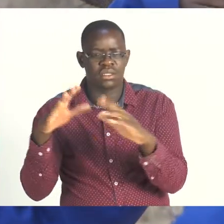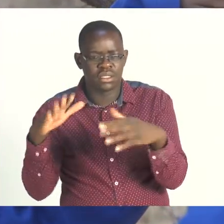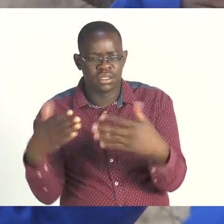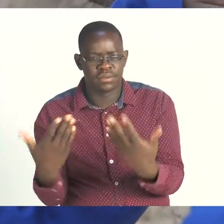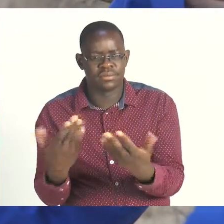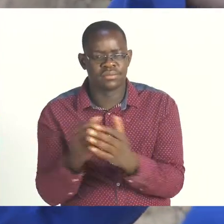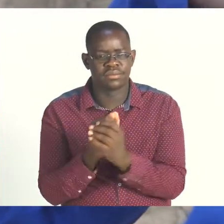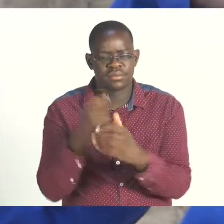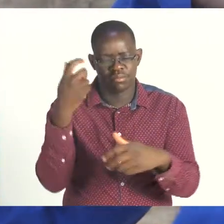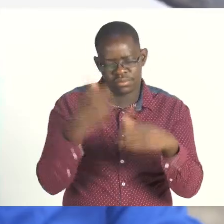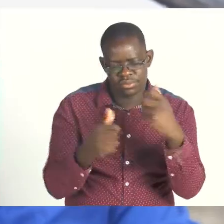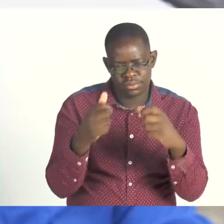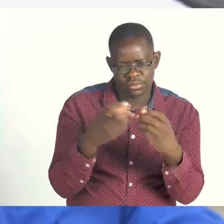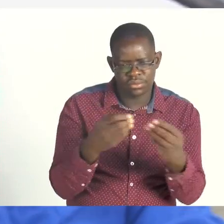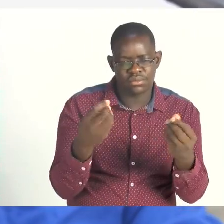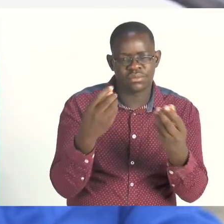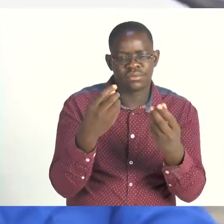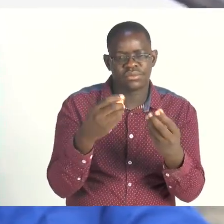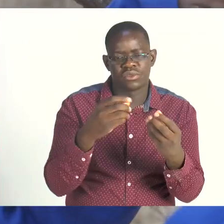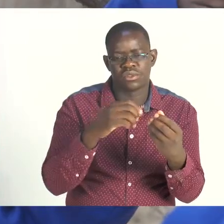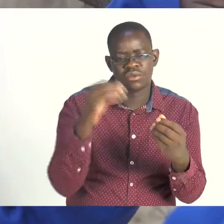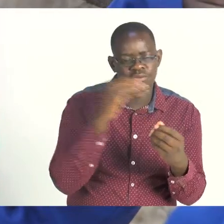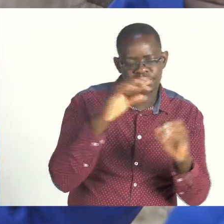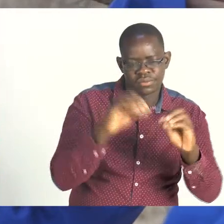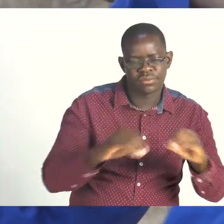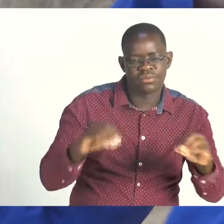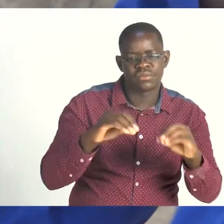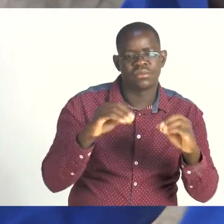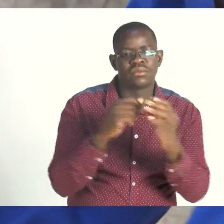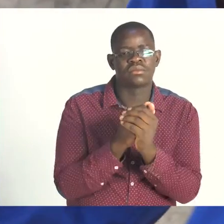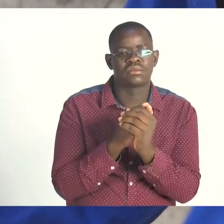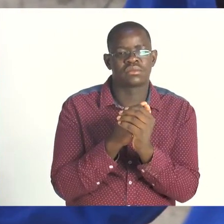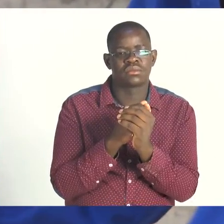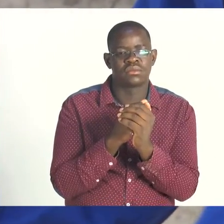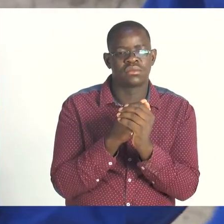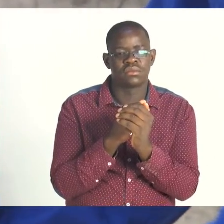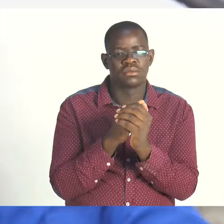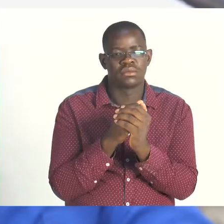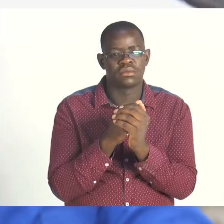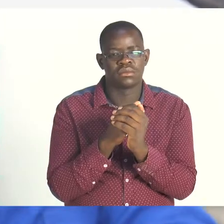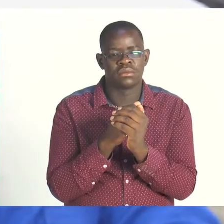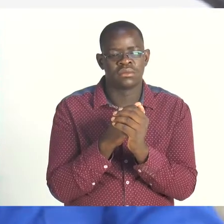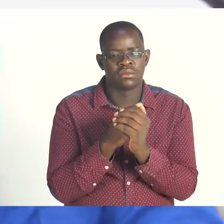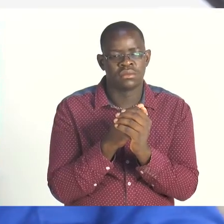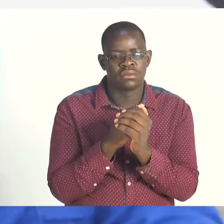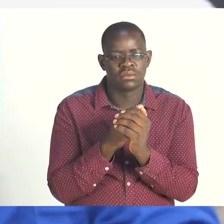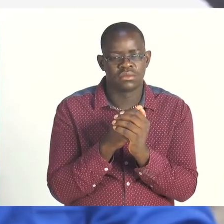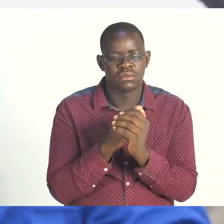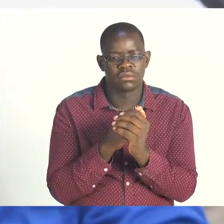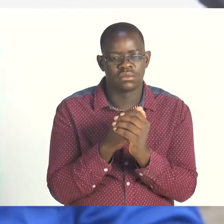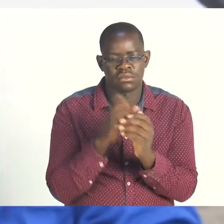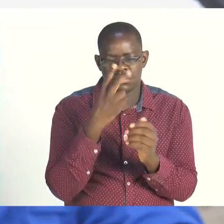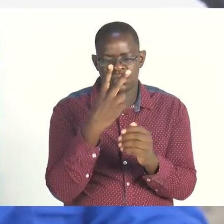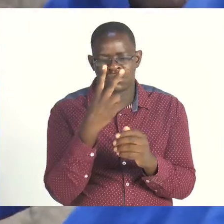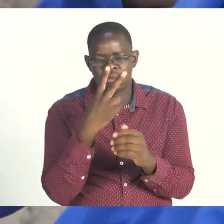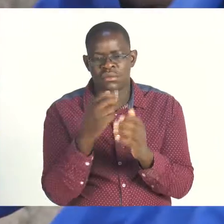can deal with the situation of drought here in the communal area. And well, I can